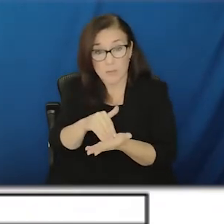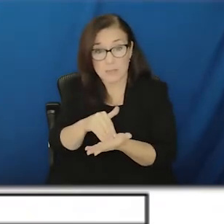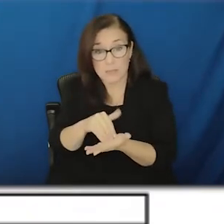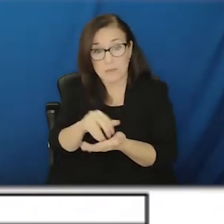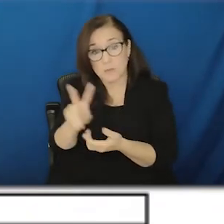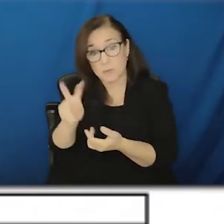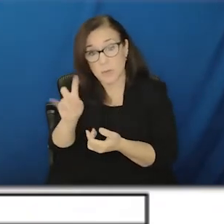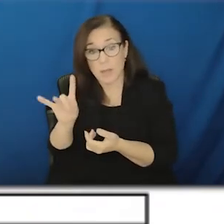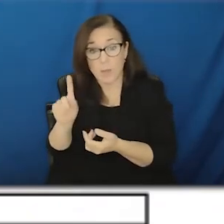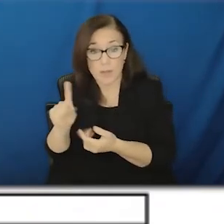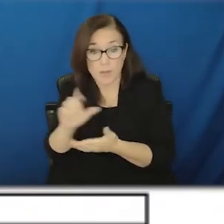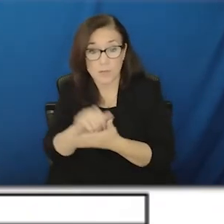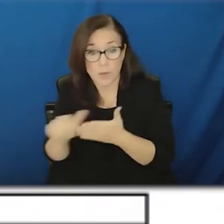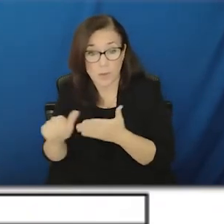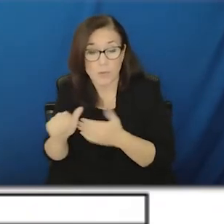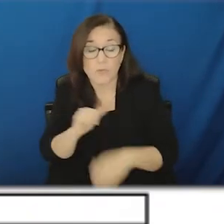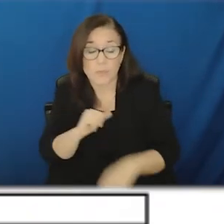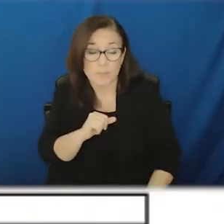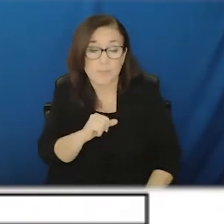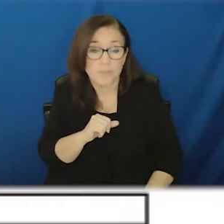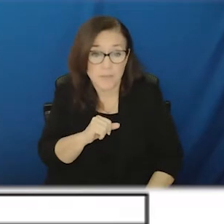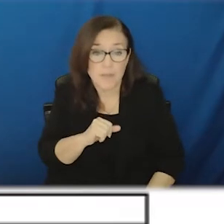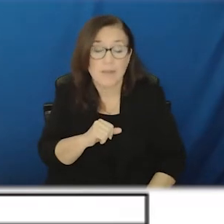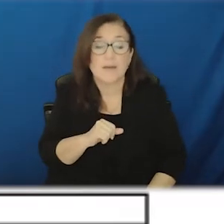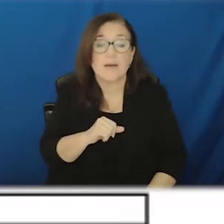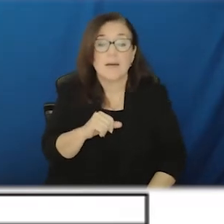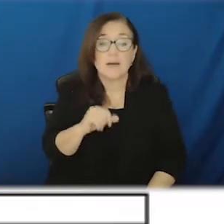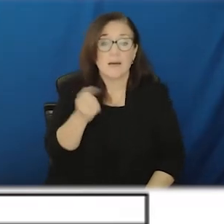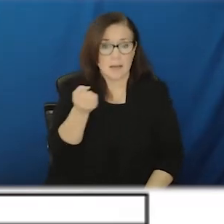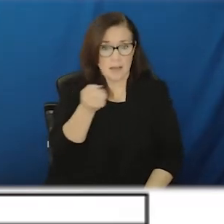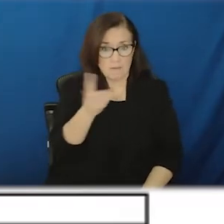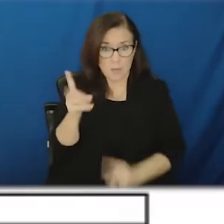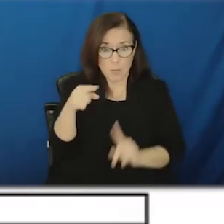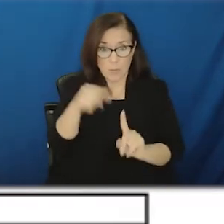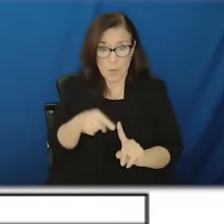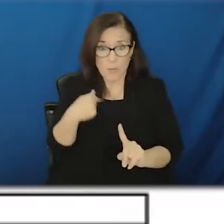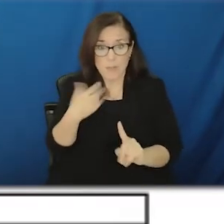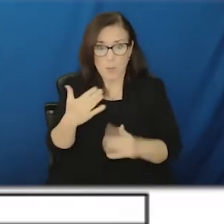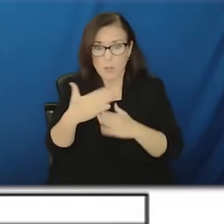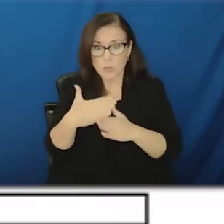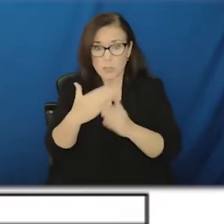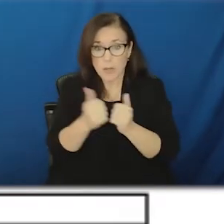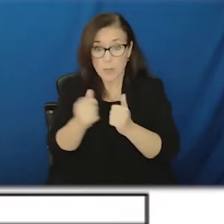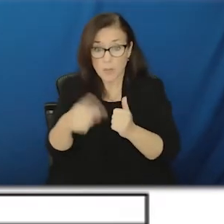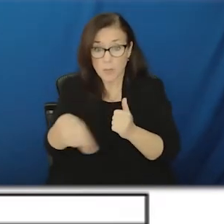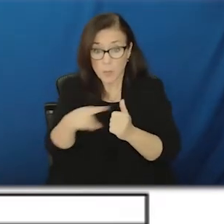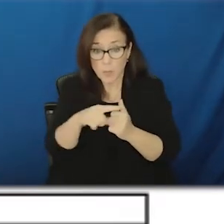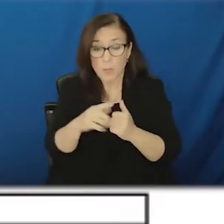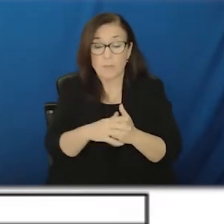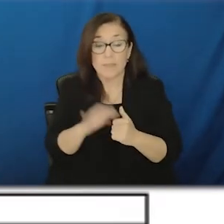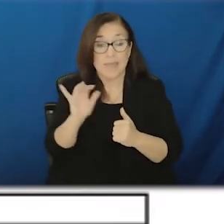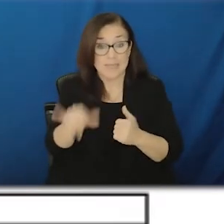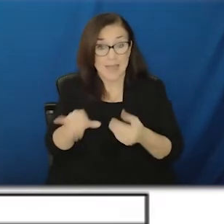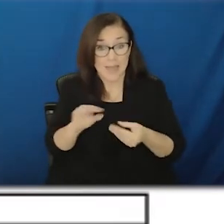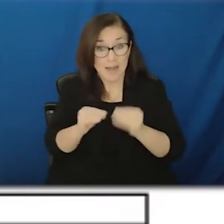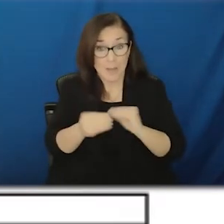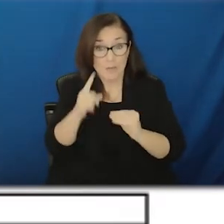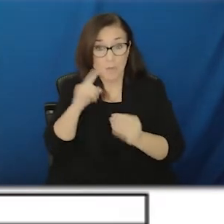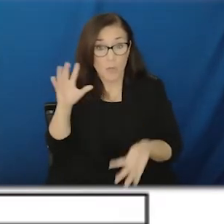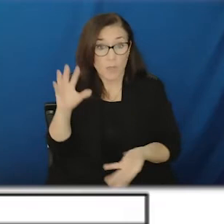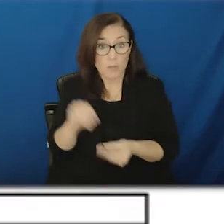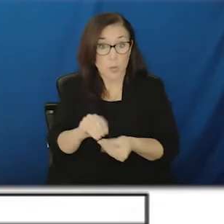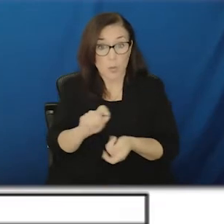$1,281,281. A couple of points that I'd like to share with the board is that figure for our total change